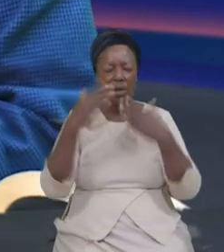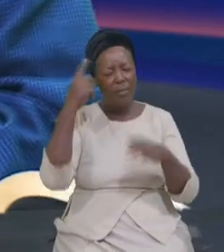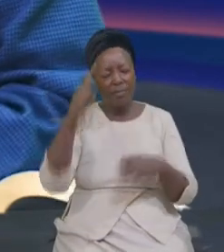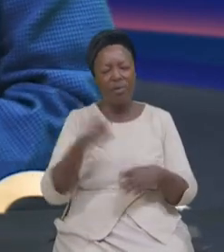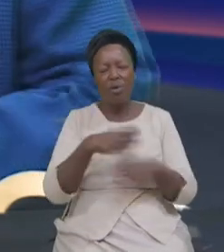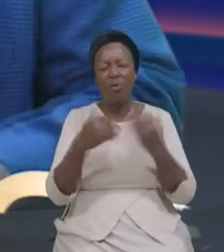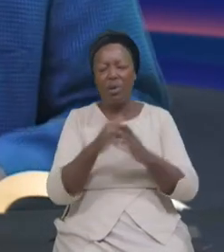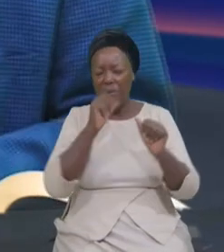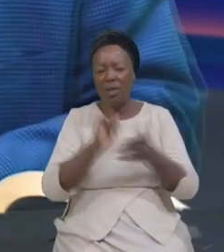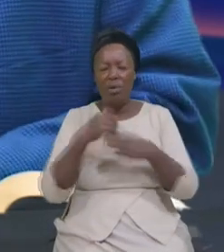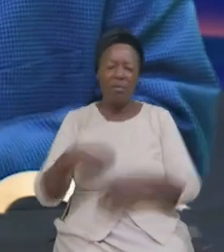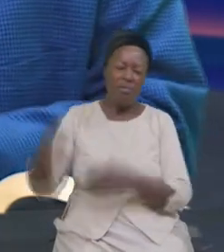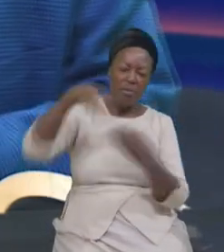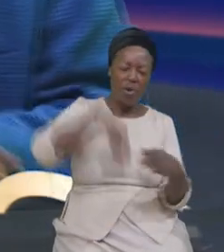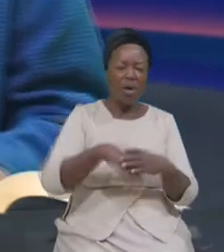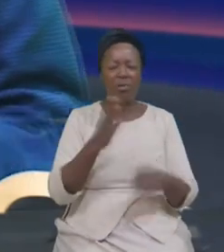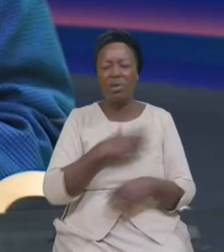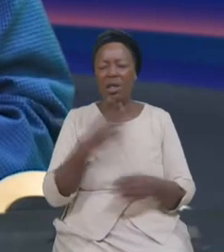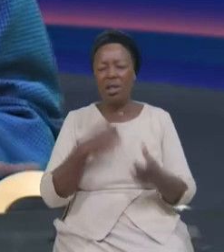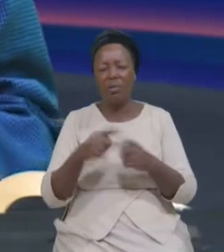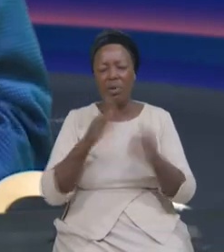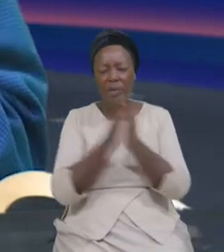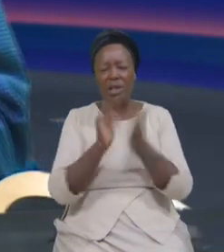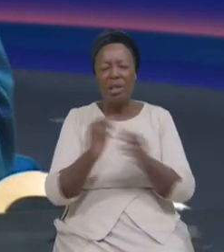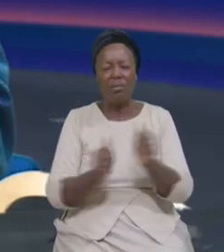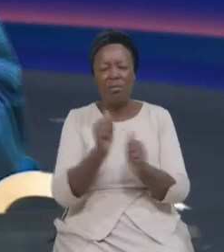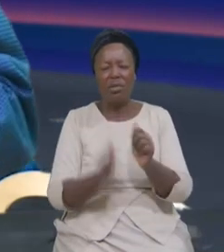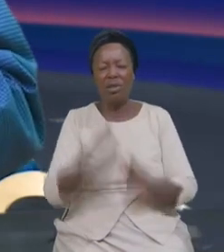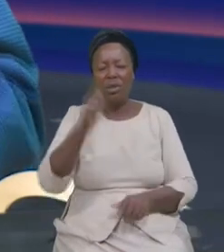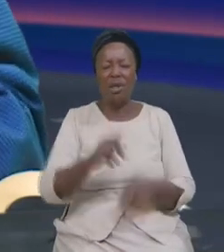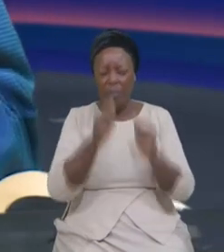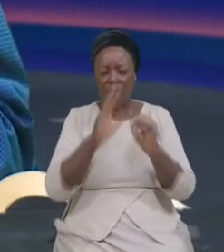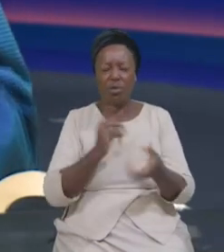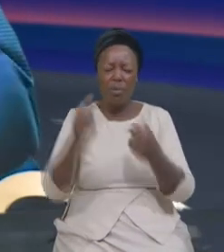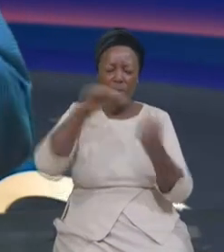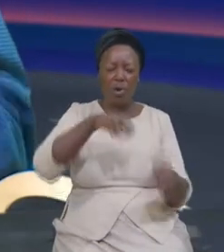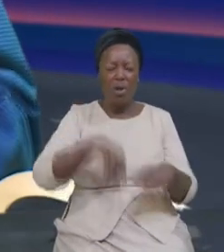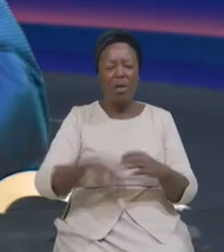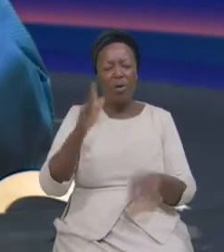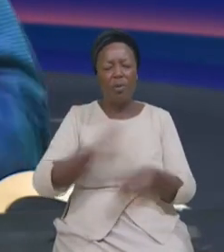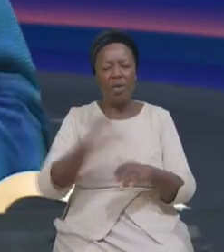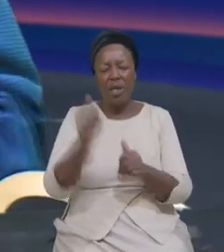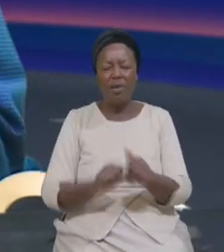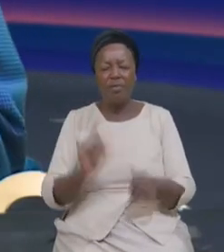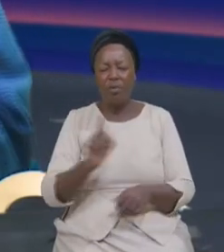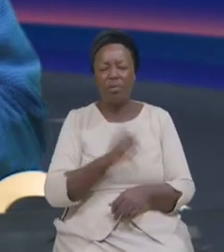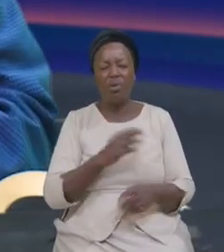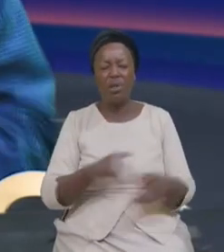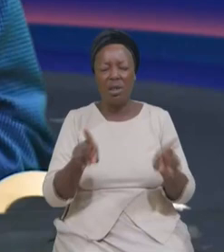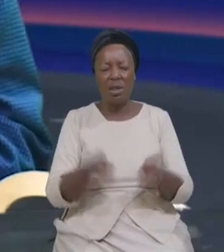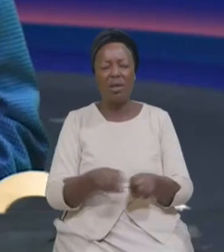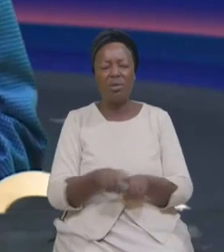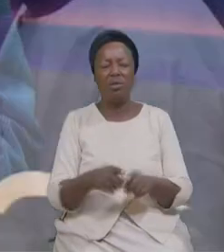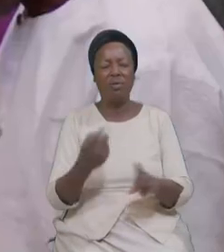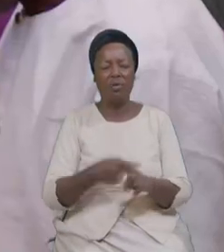have poured out. And we pray that greater blessings you will pour down upon everyone, even from this time,